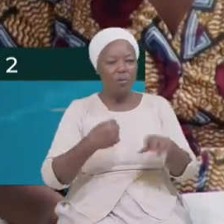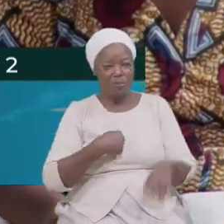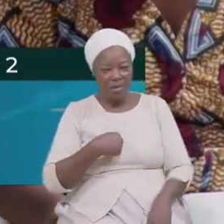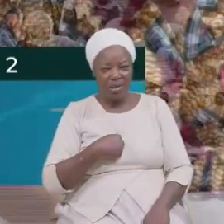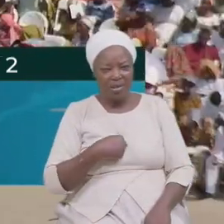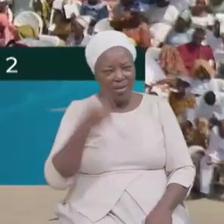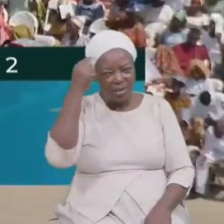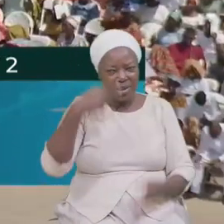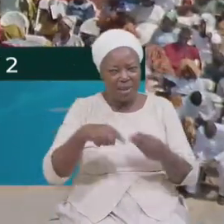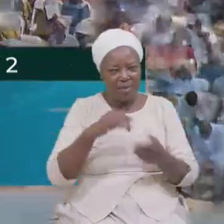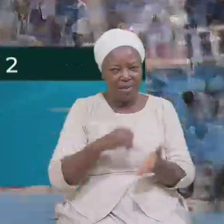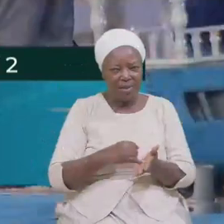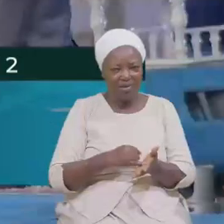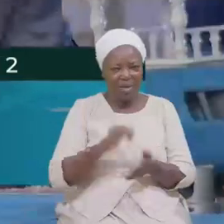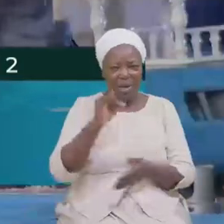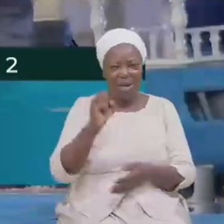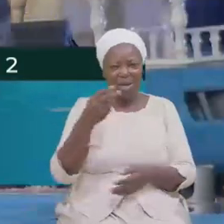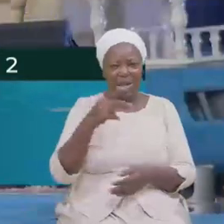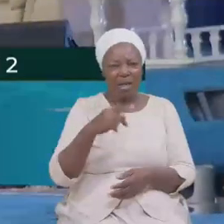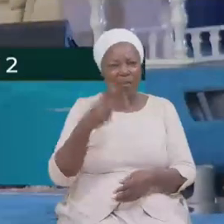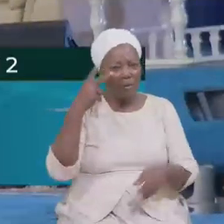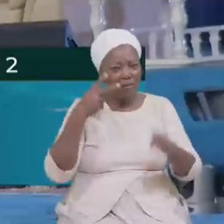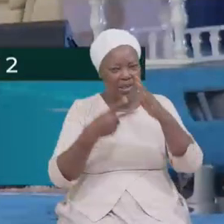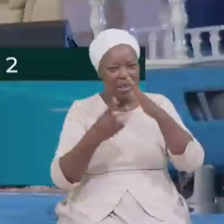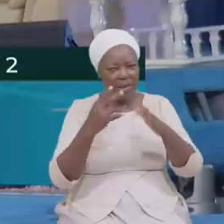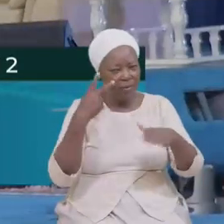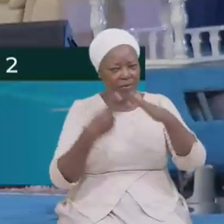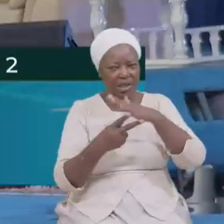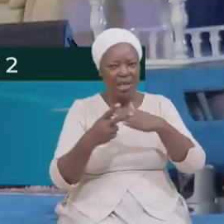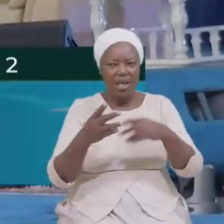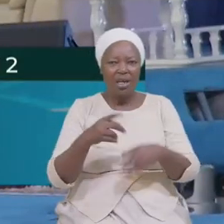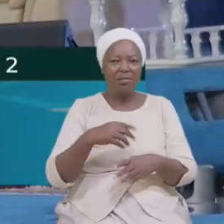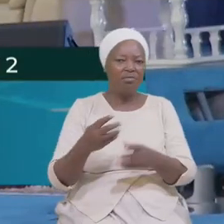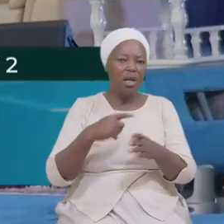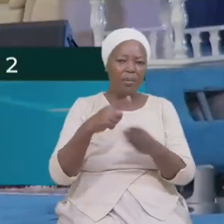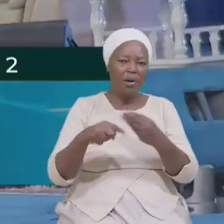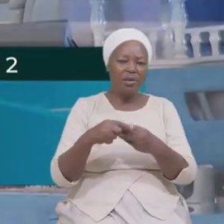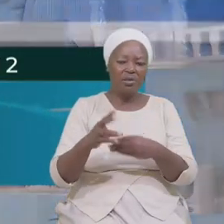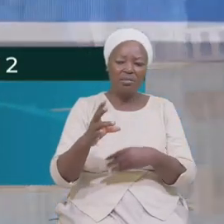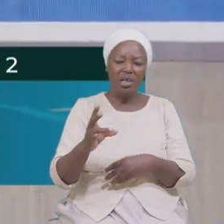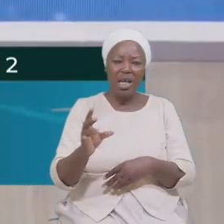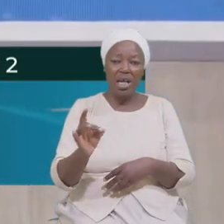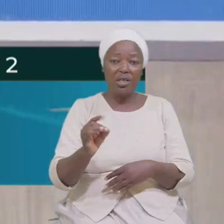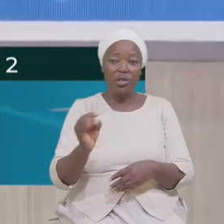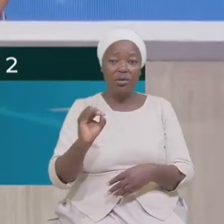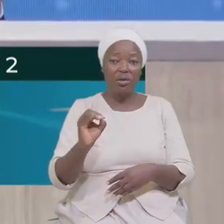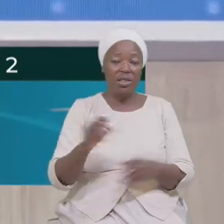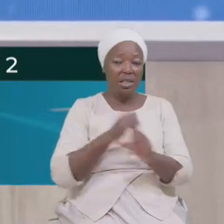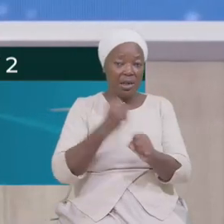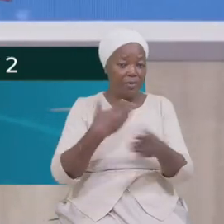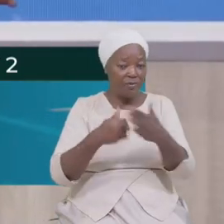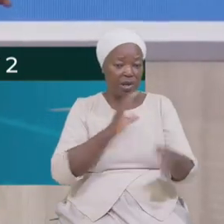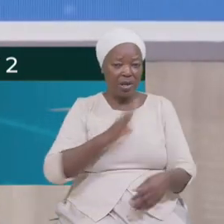this. Isaiah prophesied about 700, 800 years before Christ was born. And then the